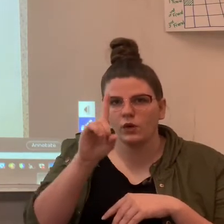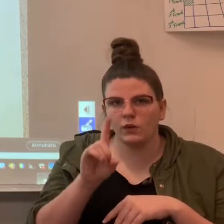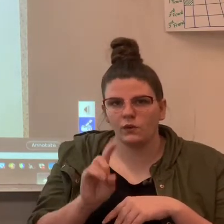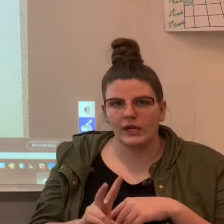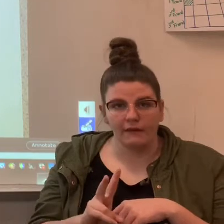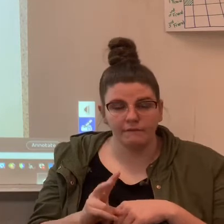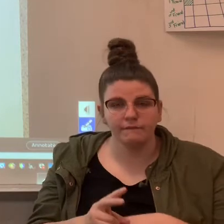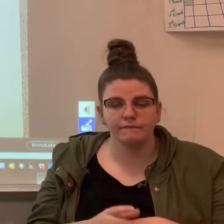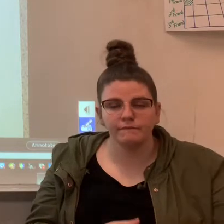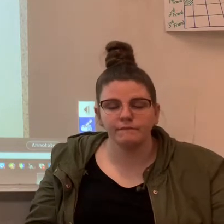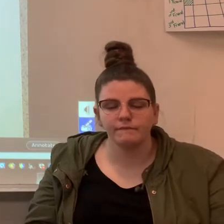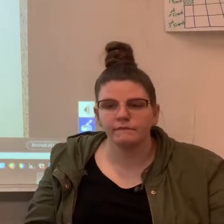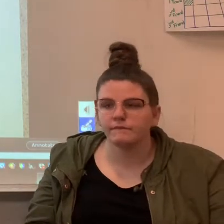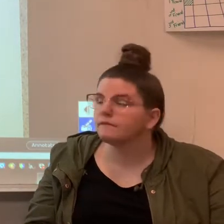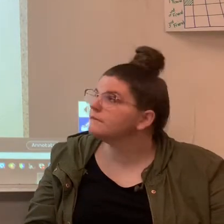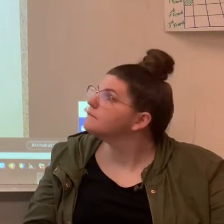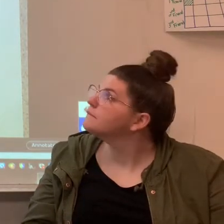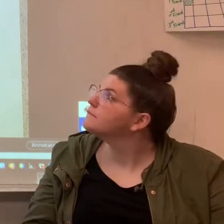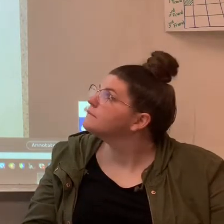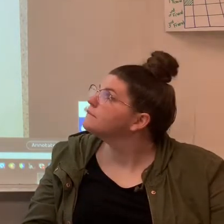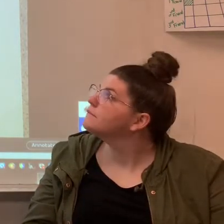1/2.